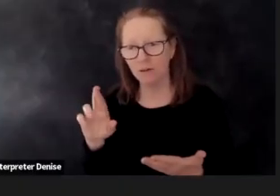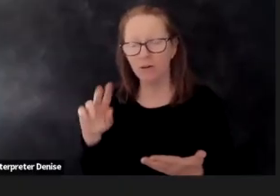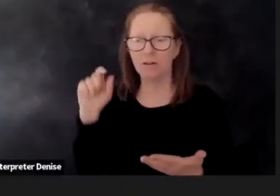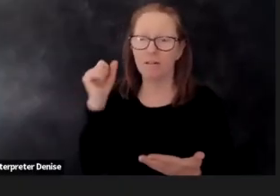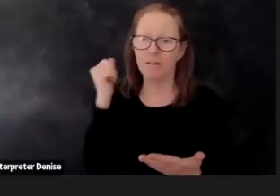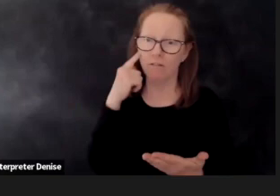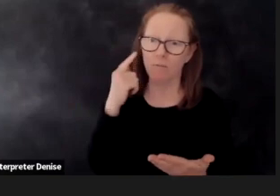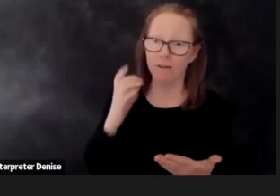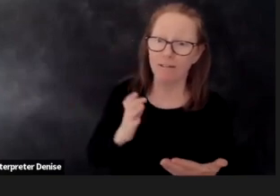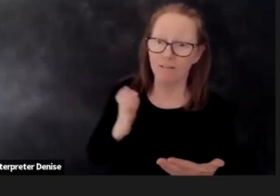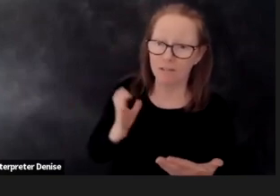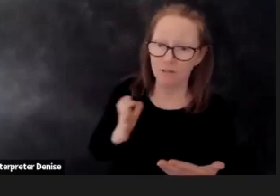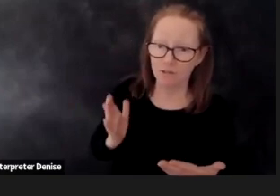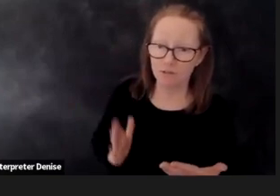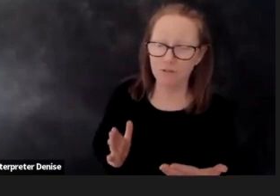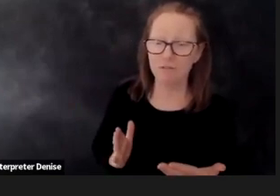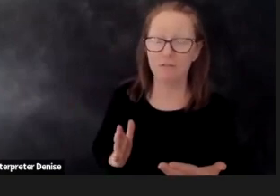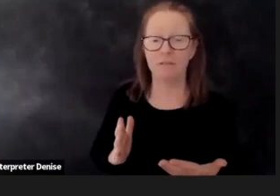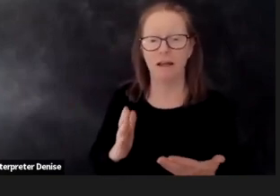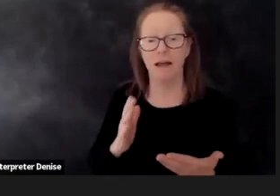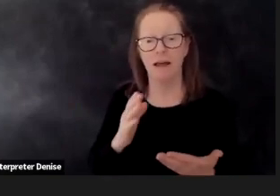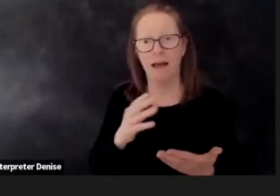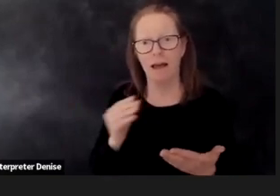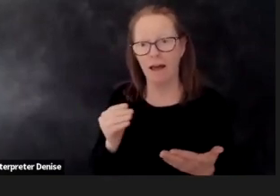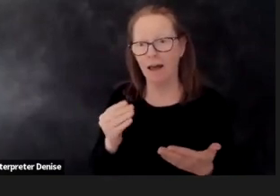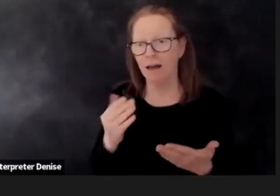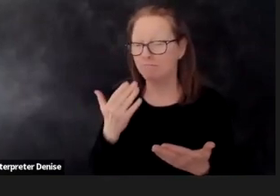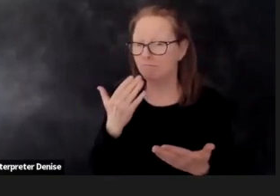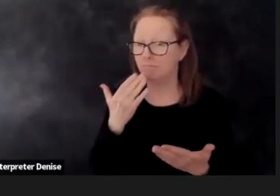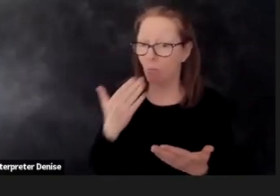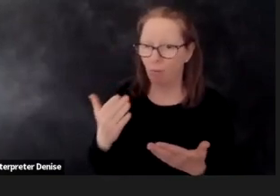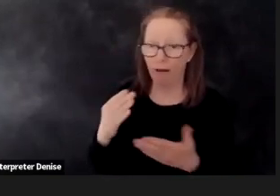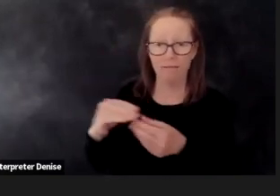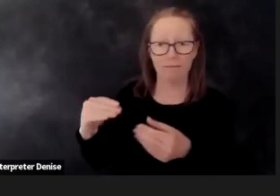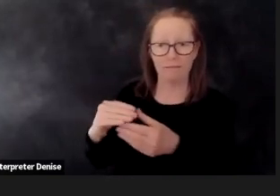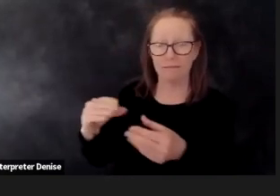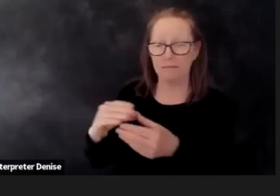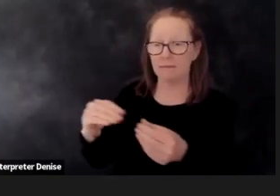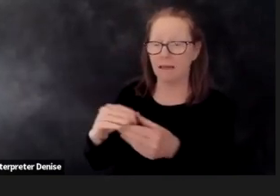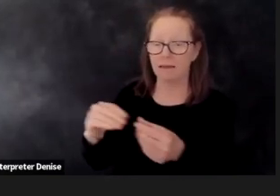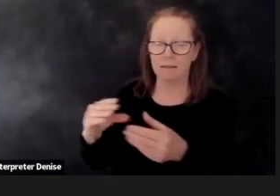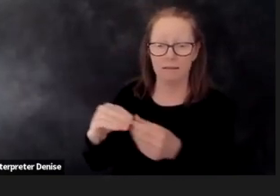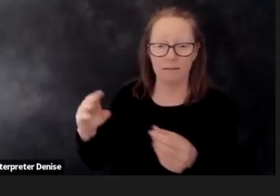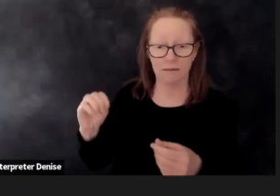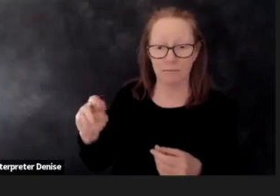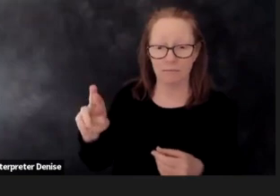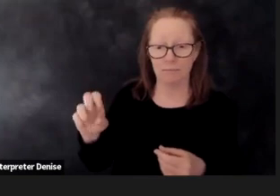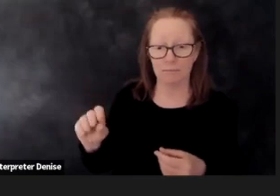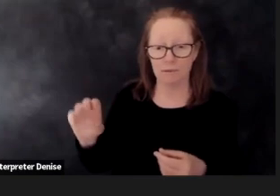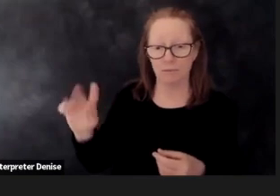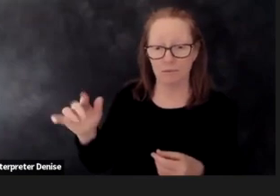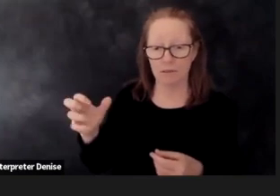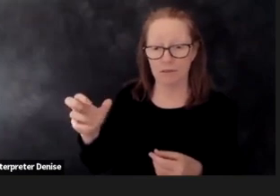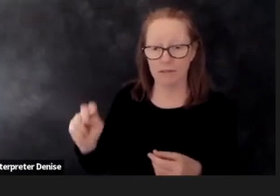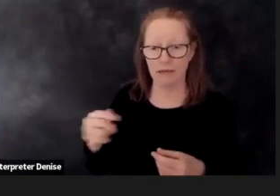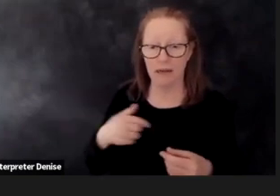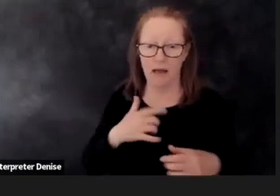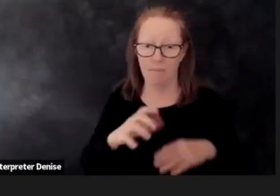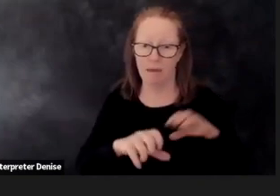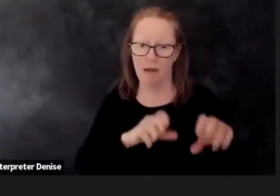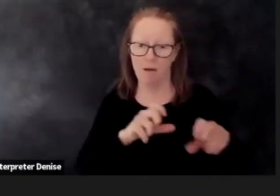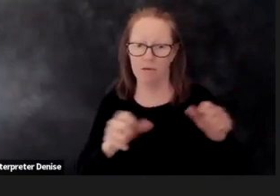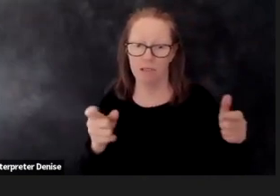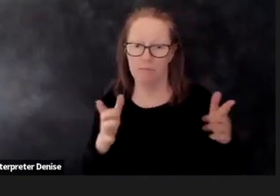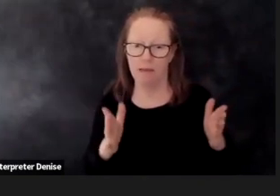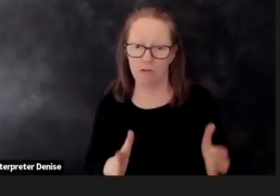well said, Mrs. Wilkerson. My name's Clifton Braithwaite. I'm the outreach coordinator and manager for Fort Bar